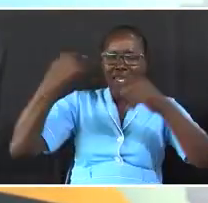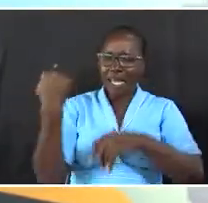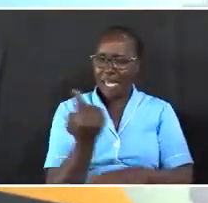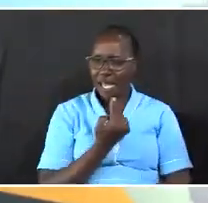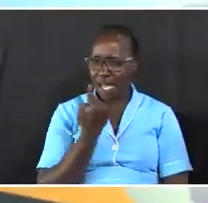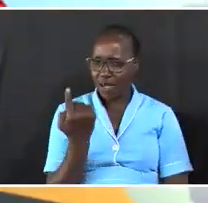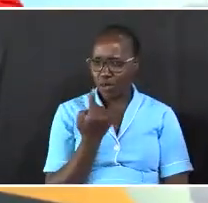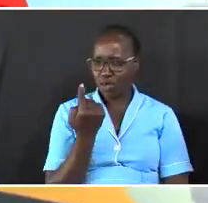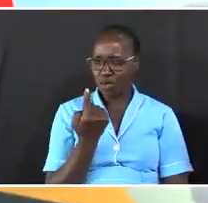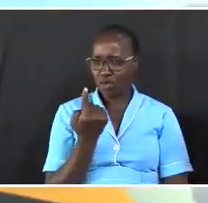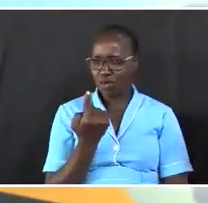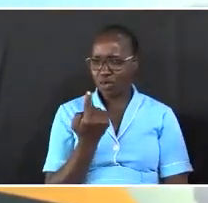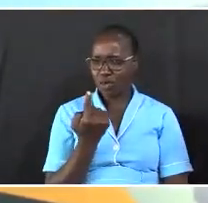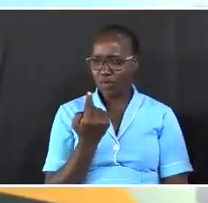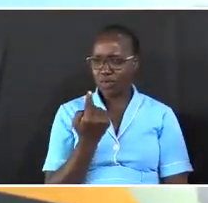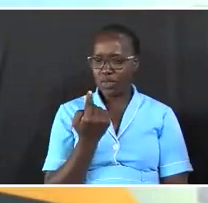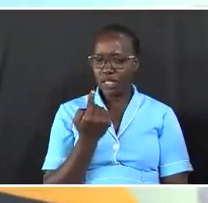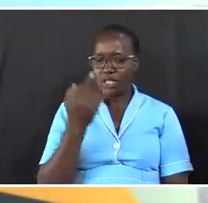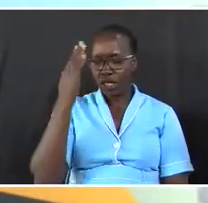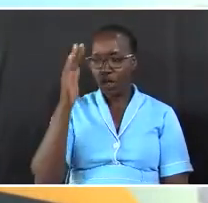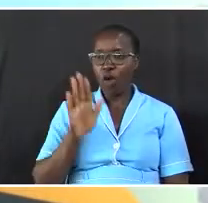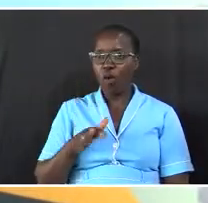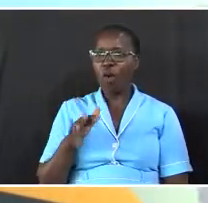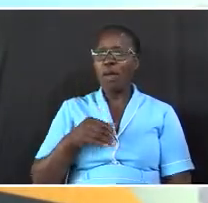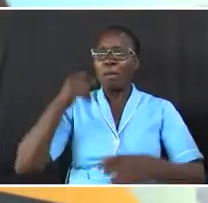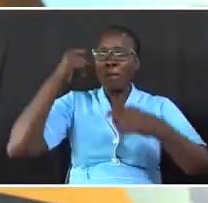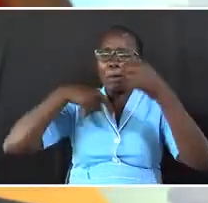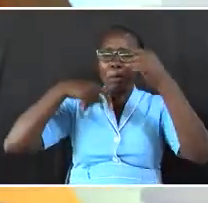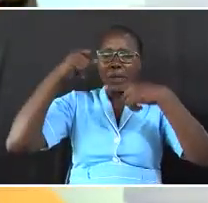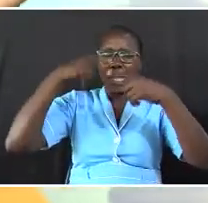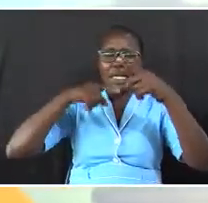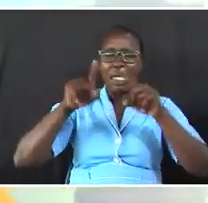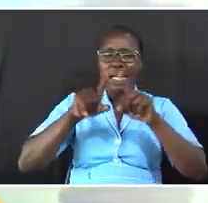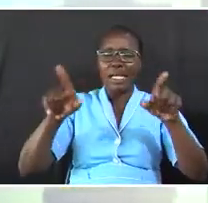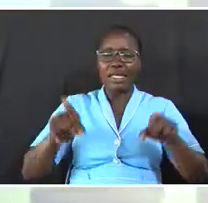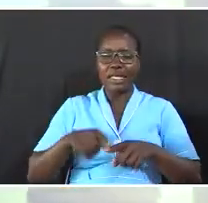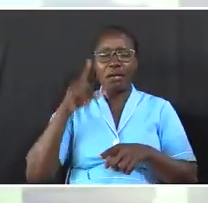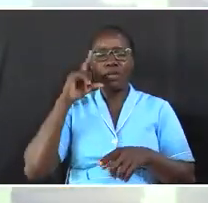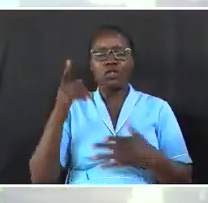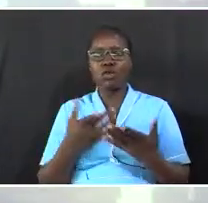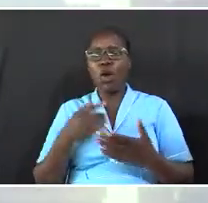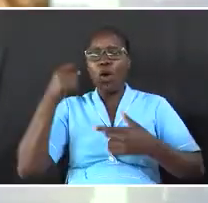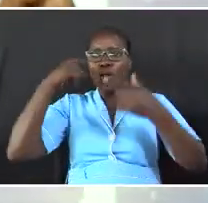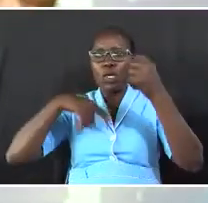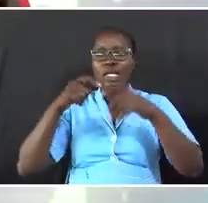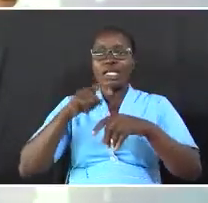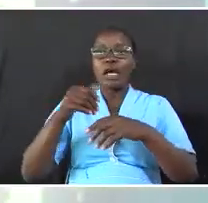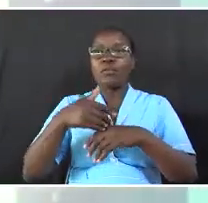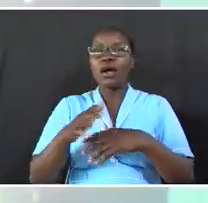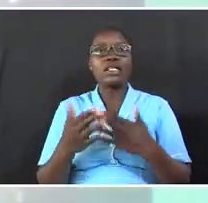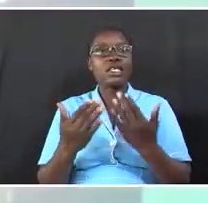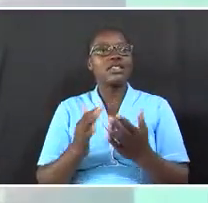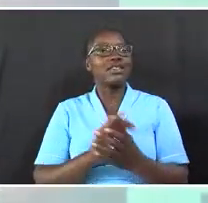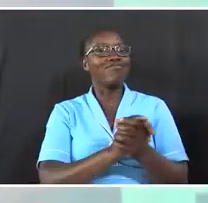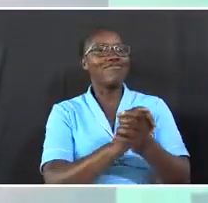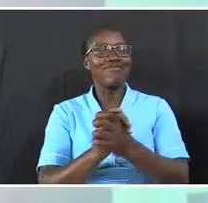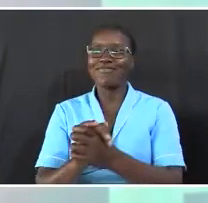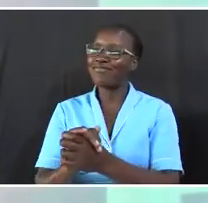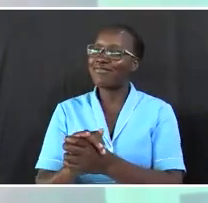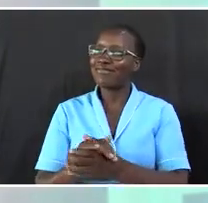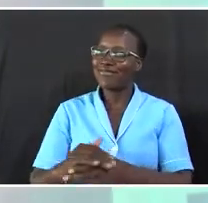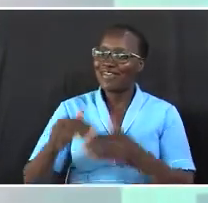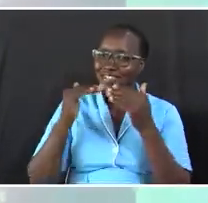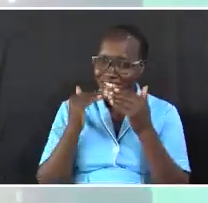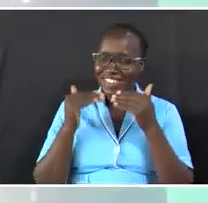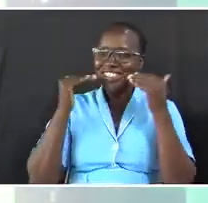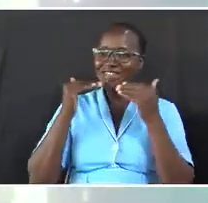alone? You know, women, we like to cry in the bedroom and cry. Then when we come out and your children are greeting you, you're like,